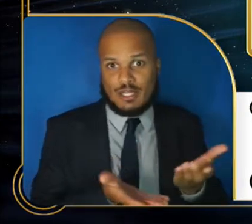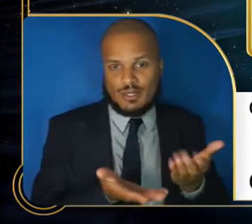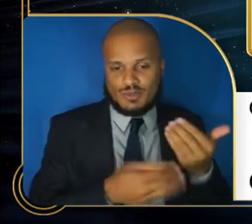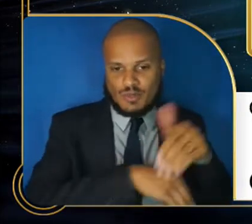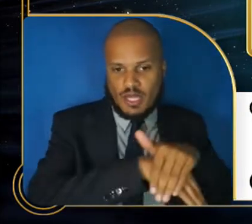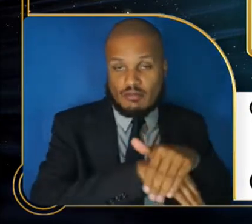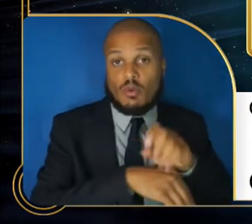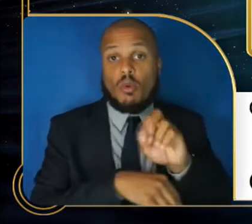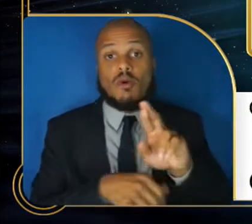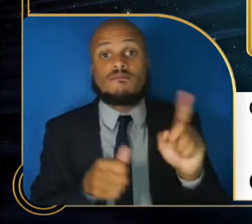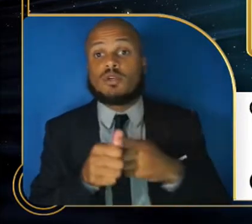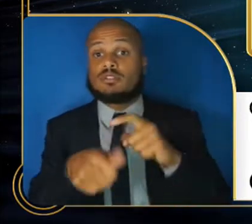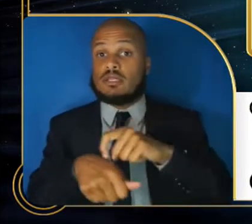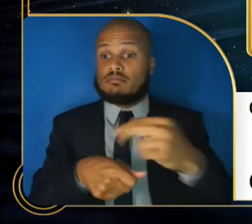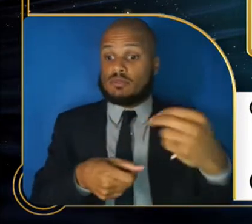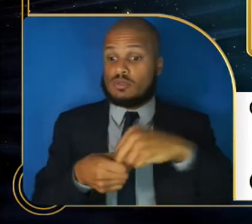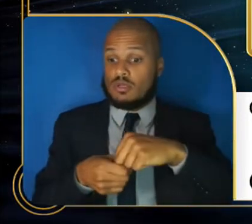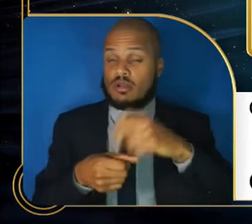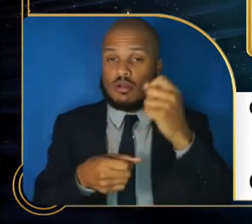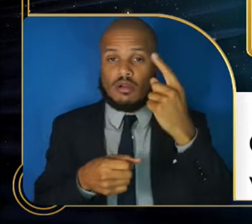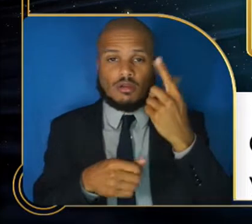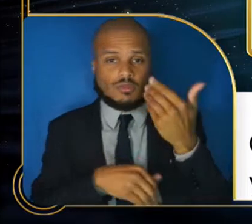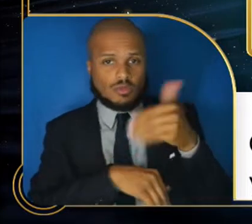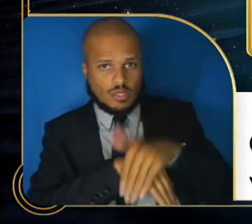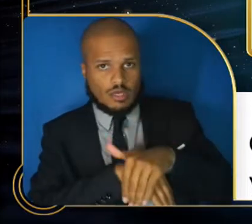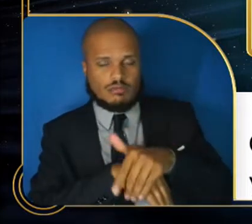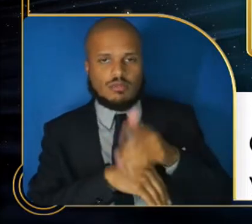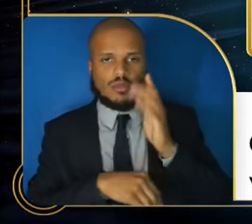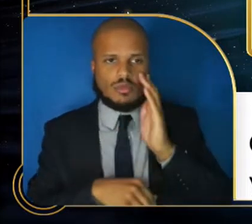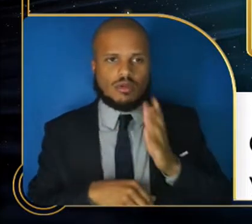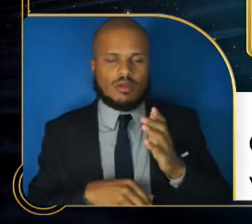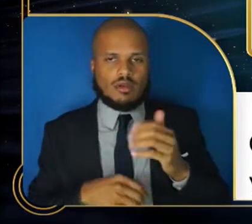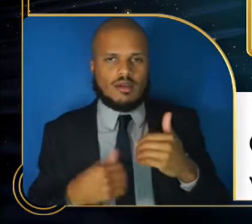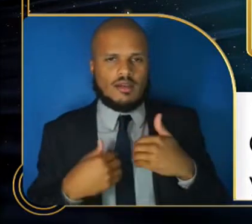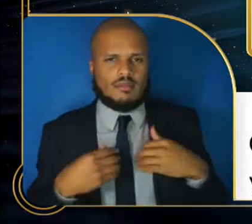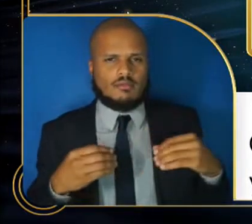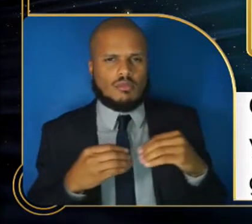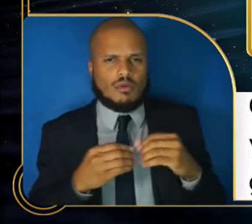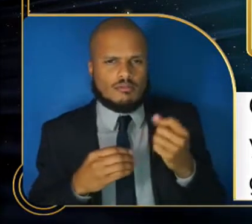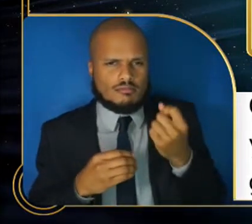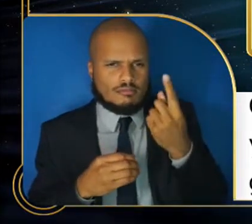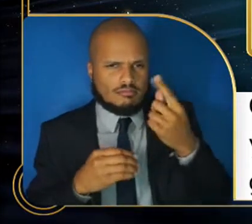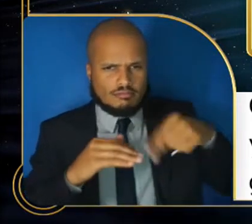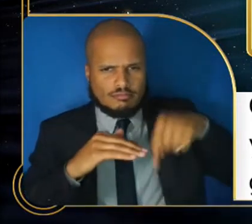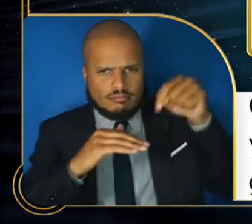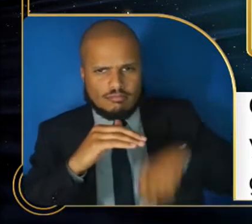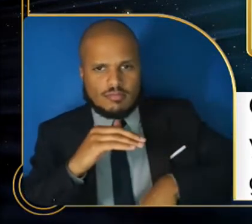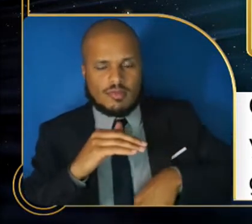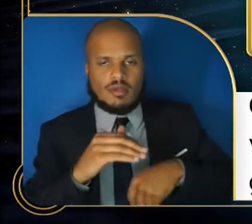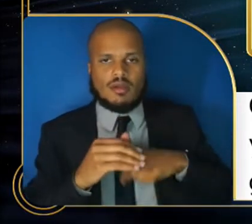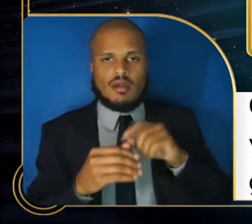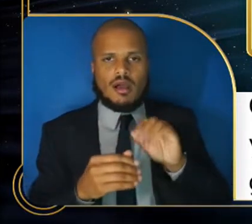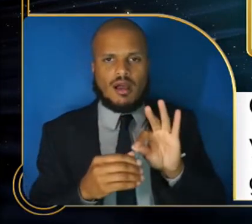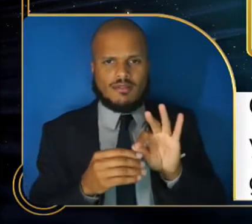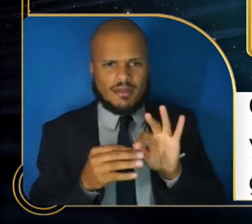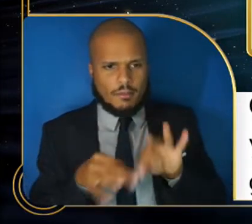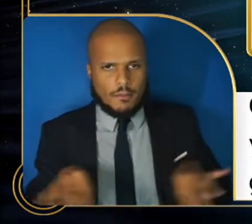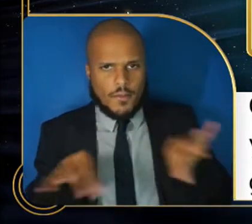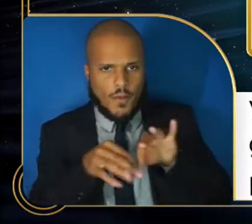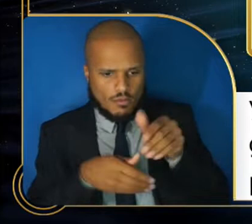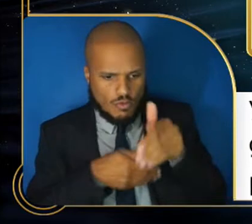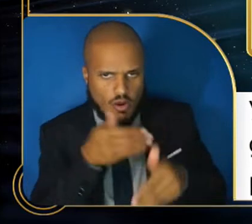time. Tonight, you will gain a deeper understanding of the significant progress that has been